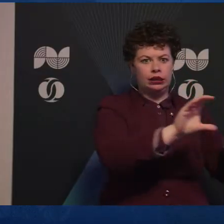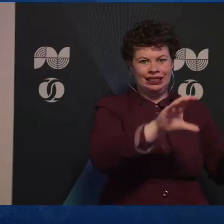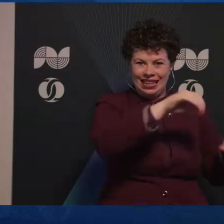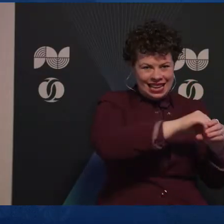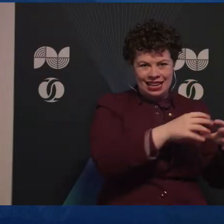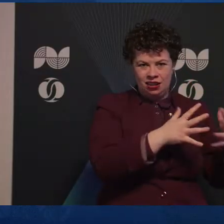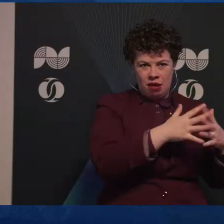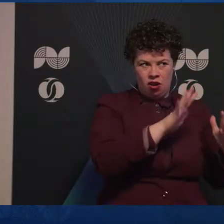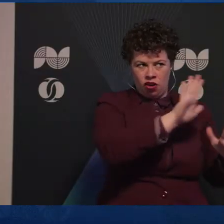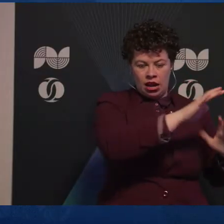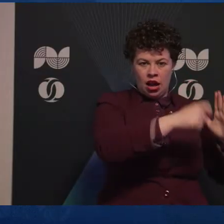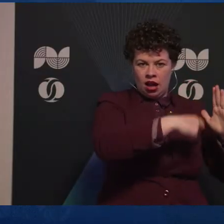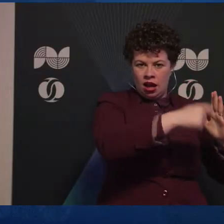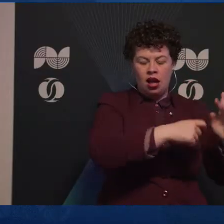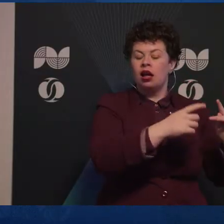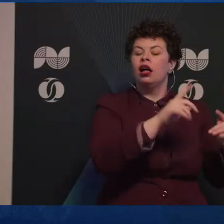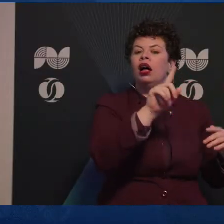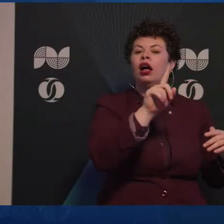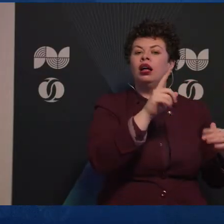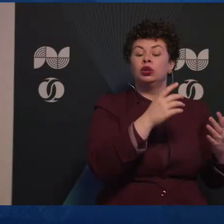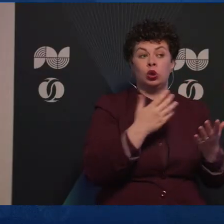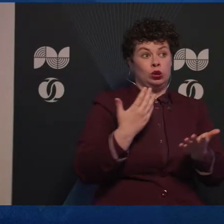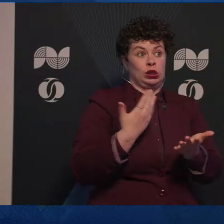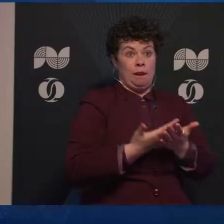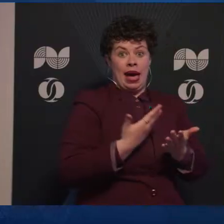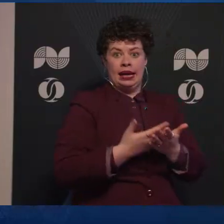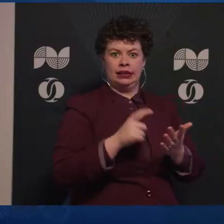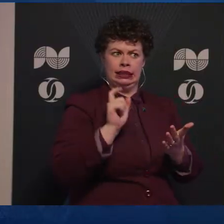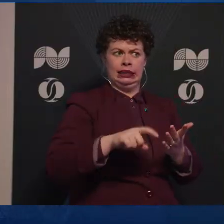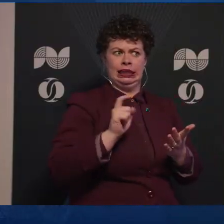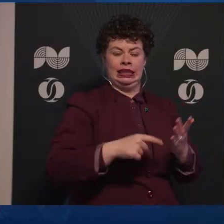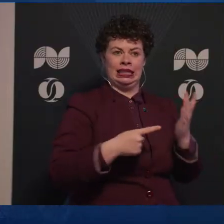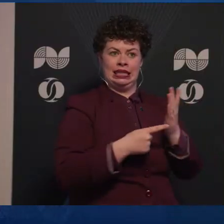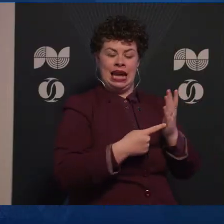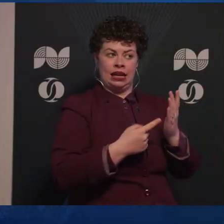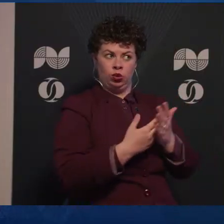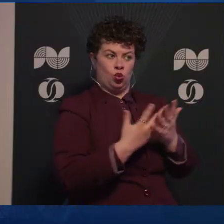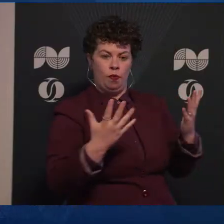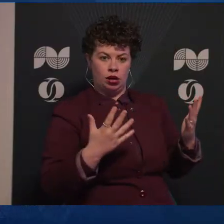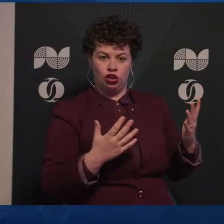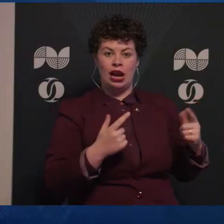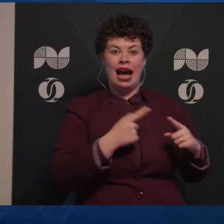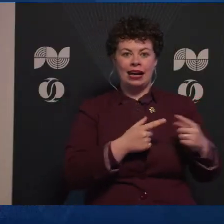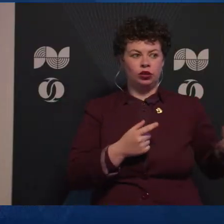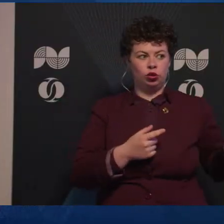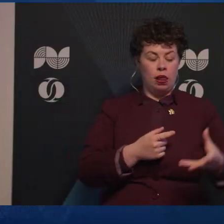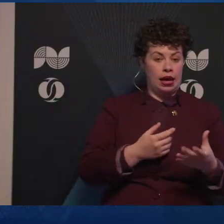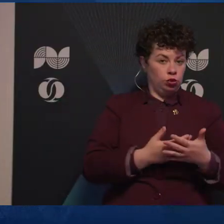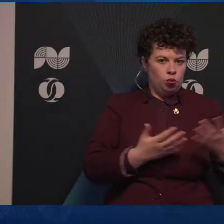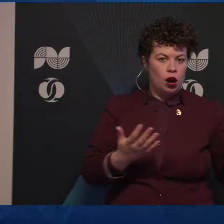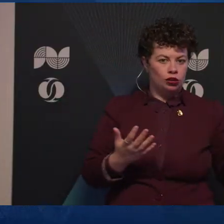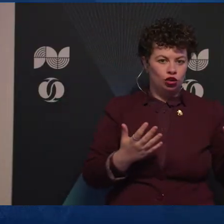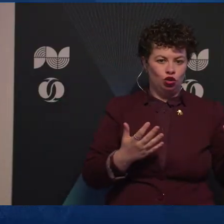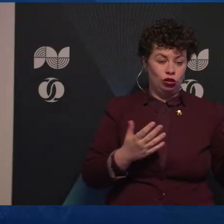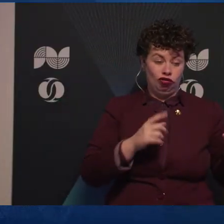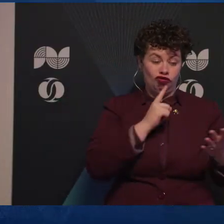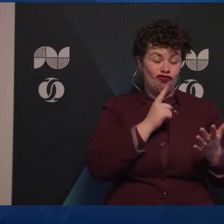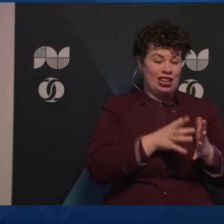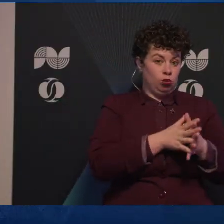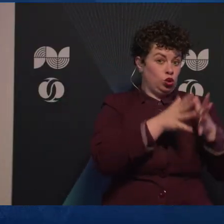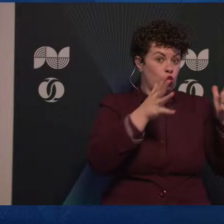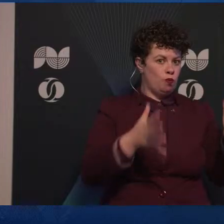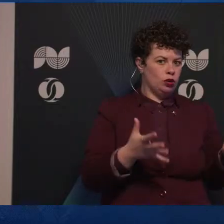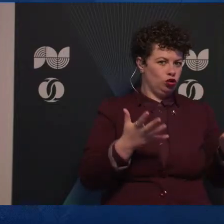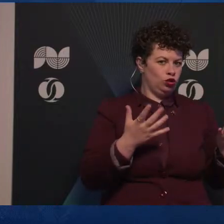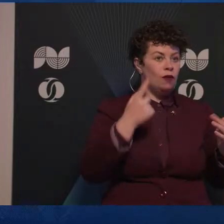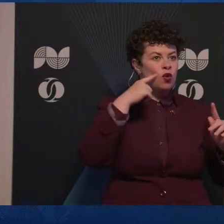the renewable energy side, so the demand side of the clean tech market, and on the supply side of the clean tech market, right? Not justifiable really with climate